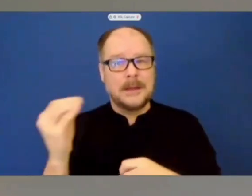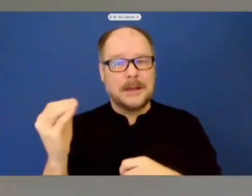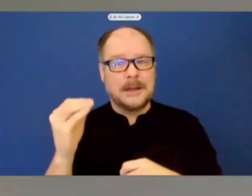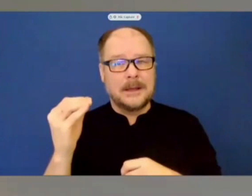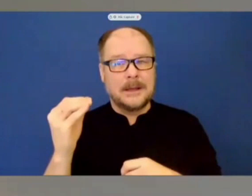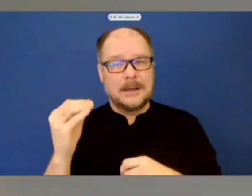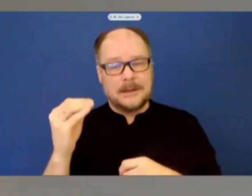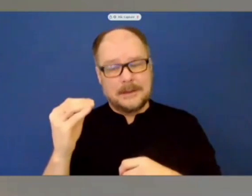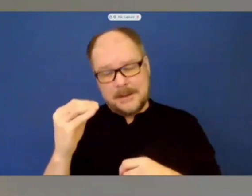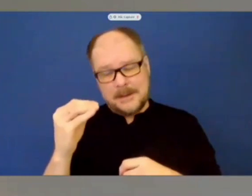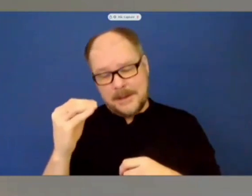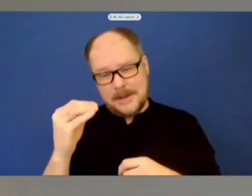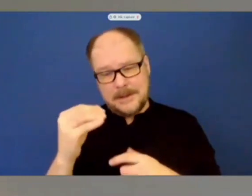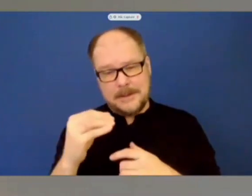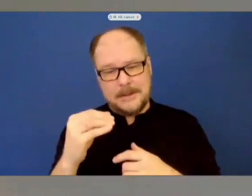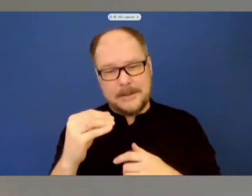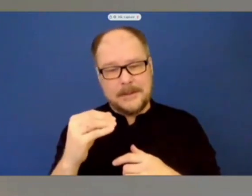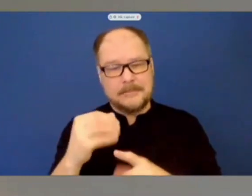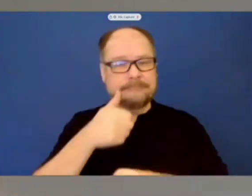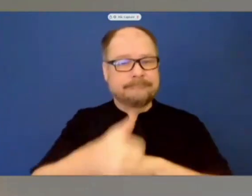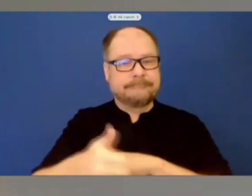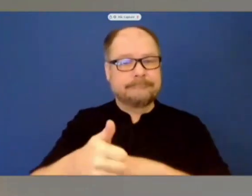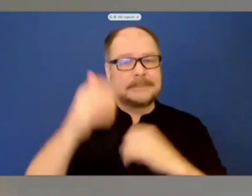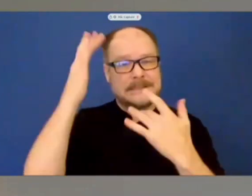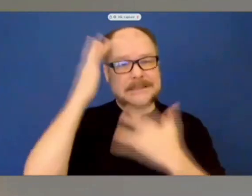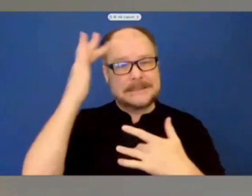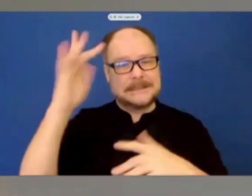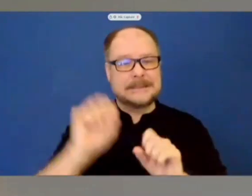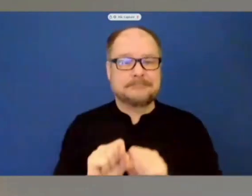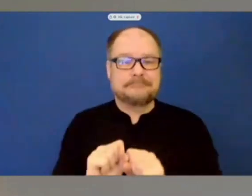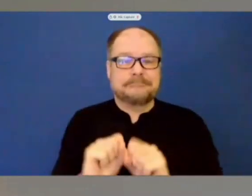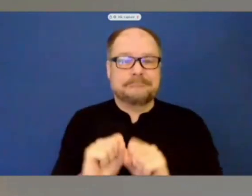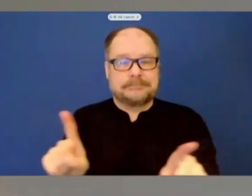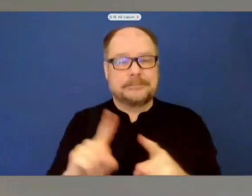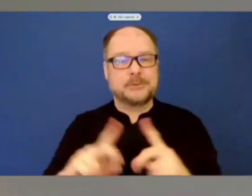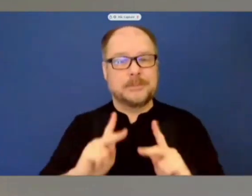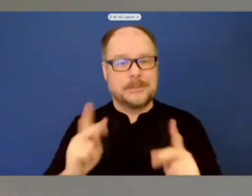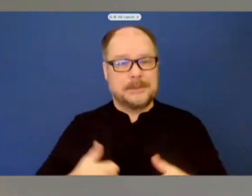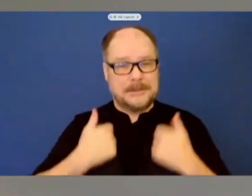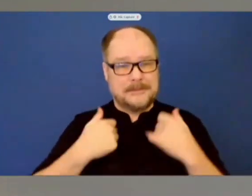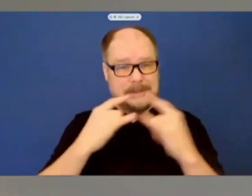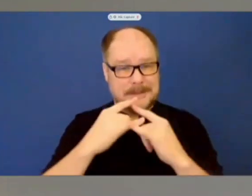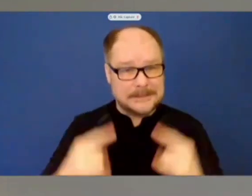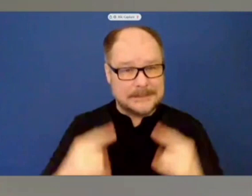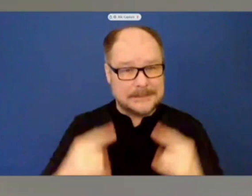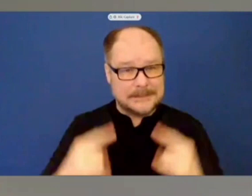to transmit disease to these individuals and to others in our community.